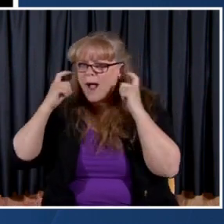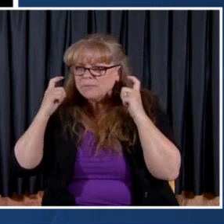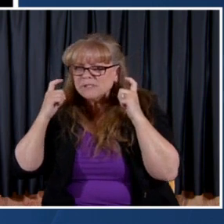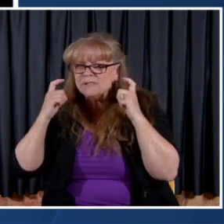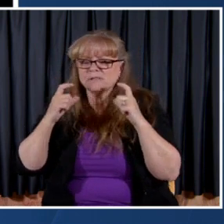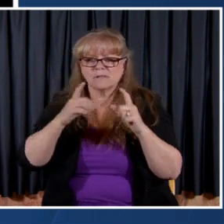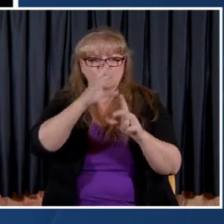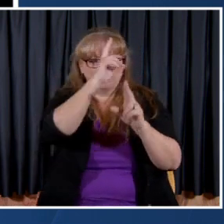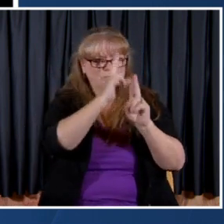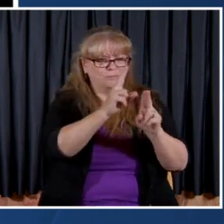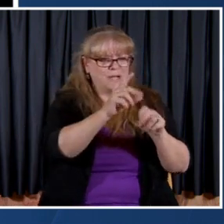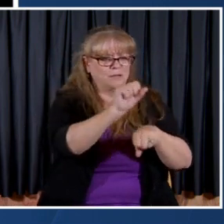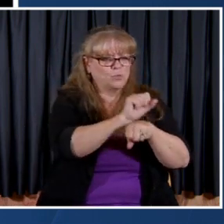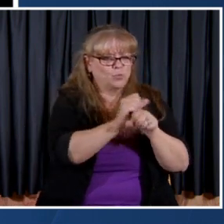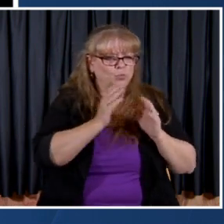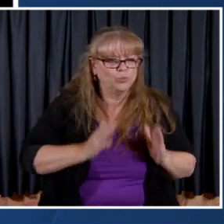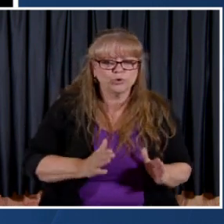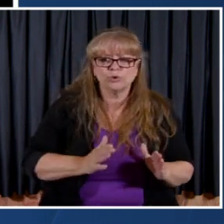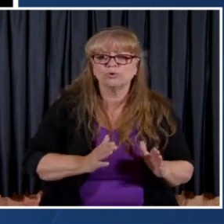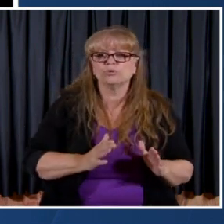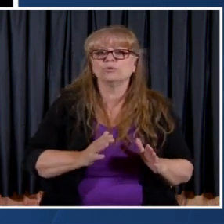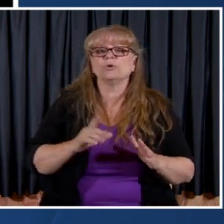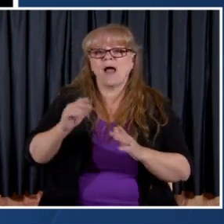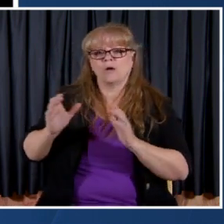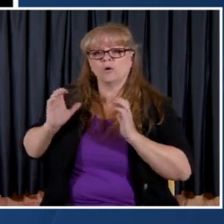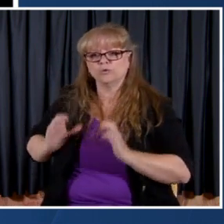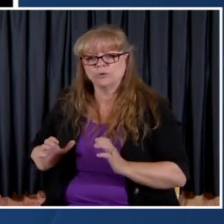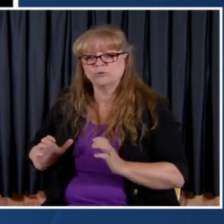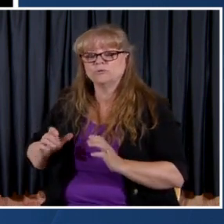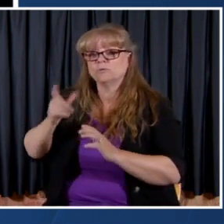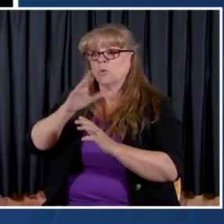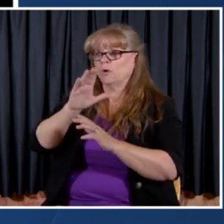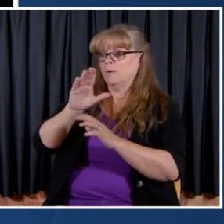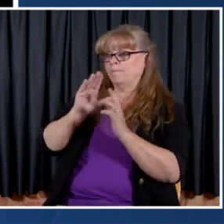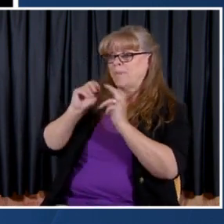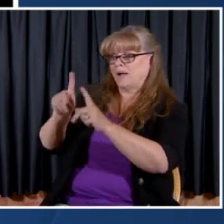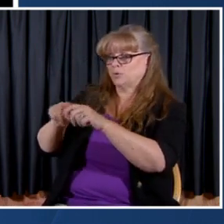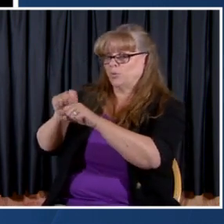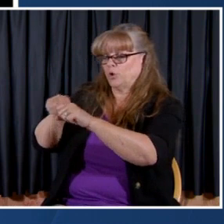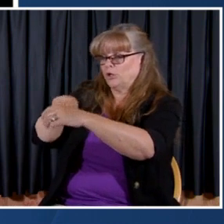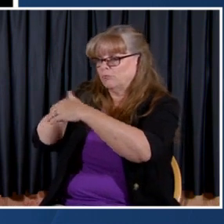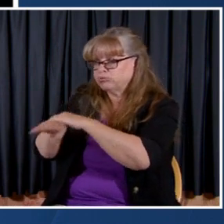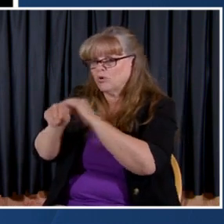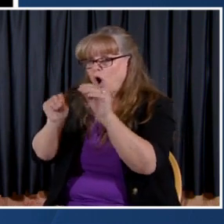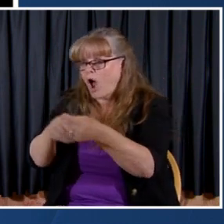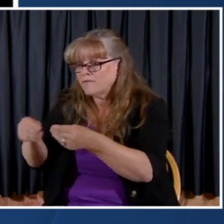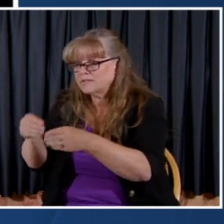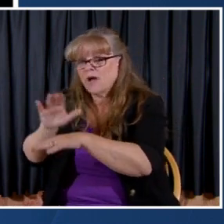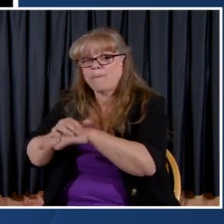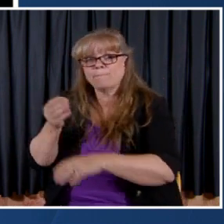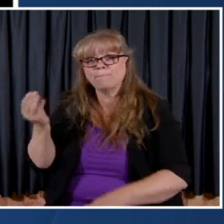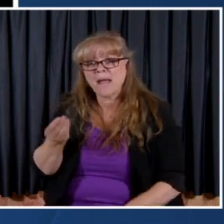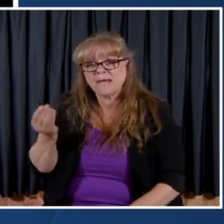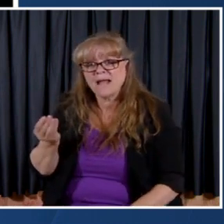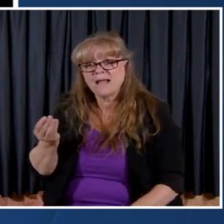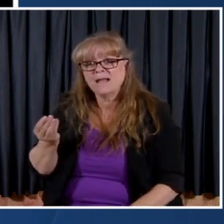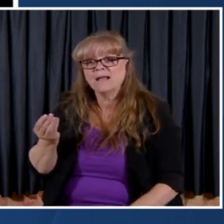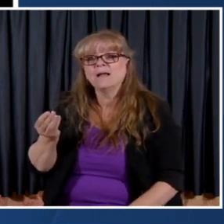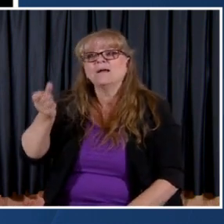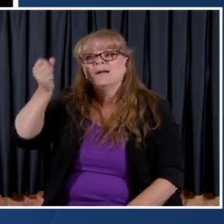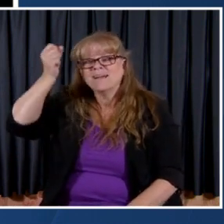Monday, many offices are going to be at 50%, but we encourage those offices that are able to get all their work done with